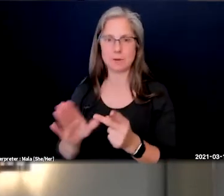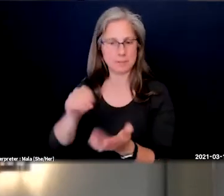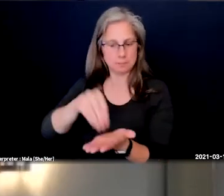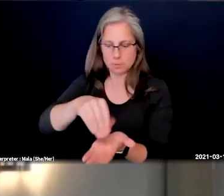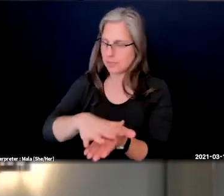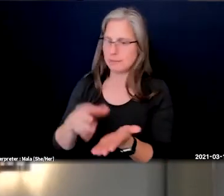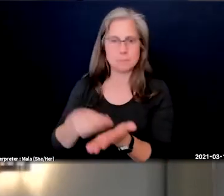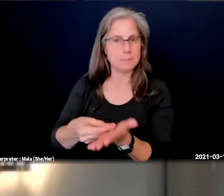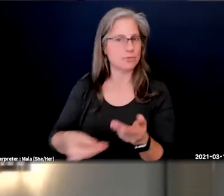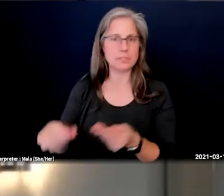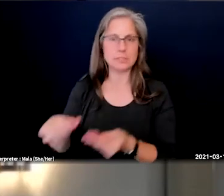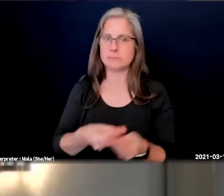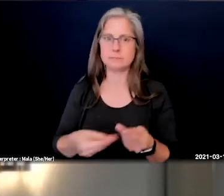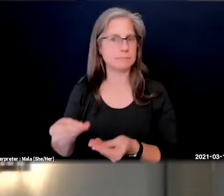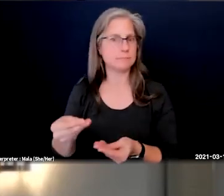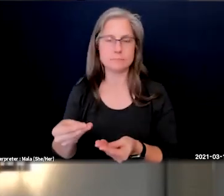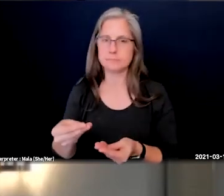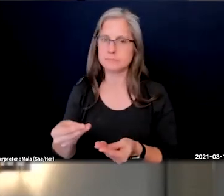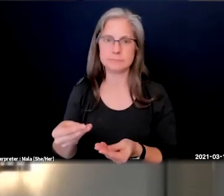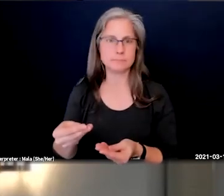budget.